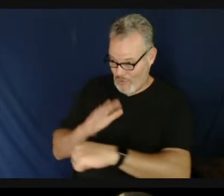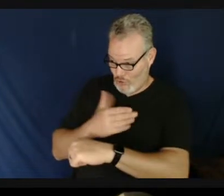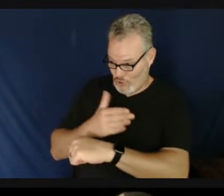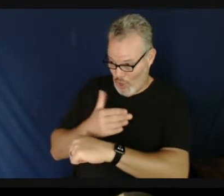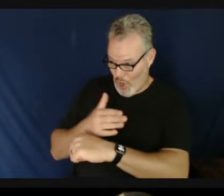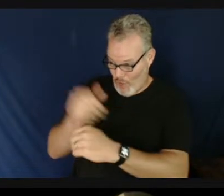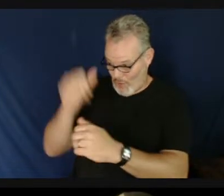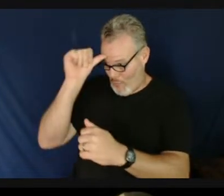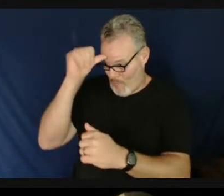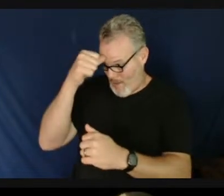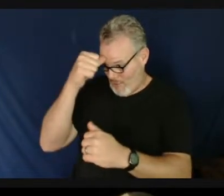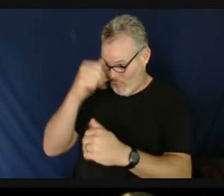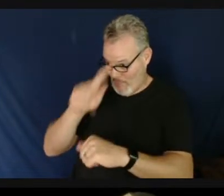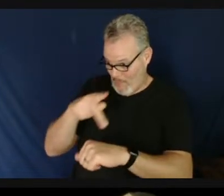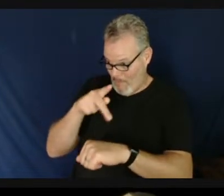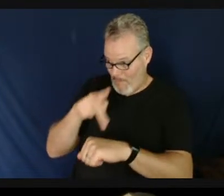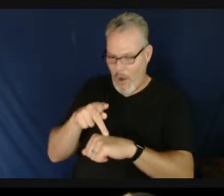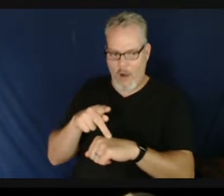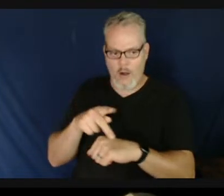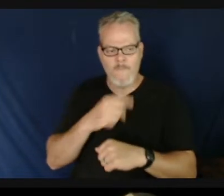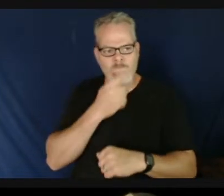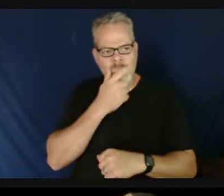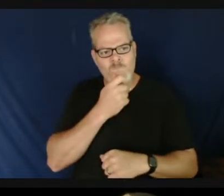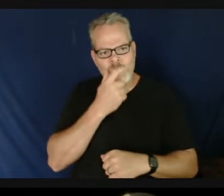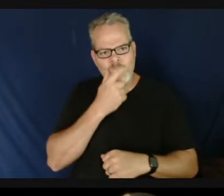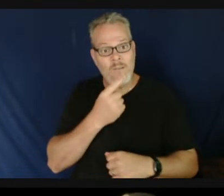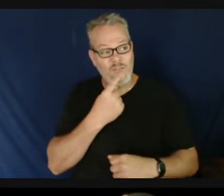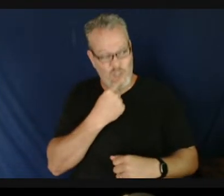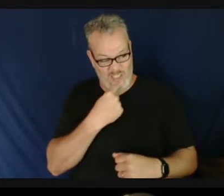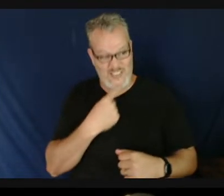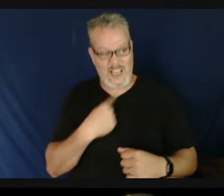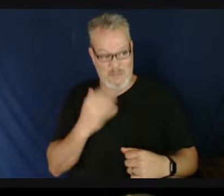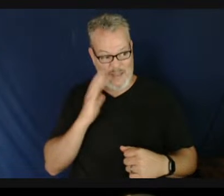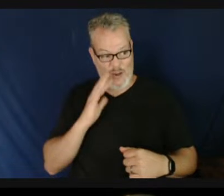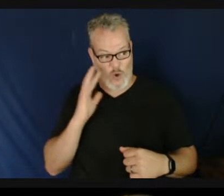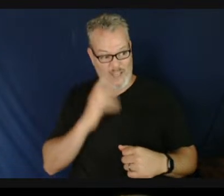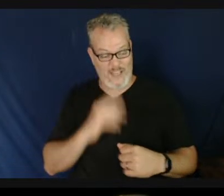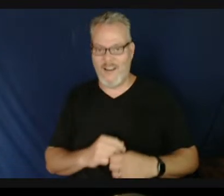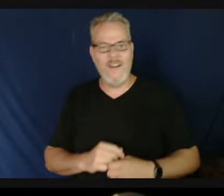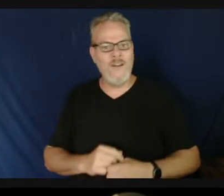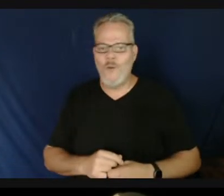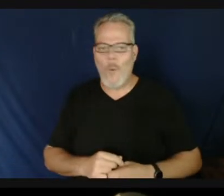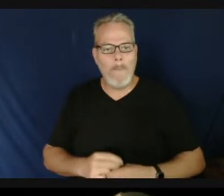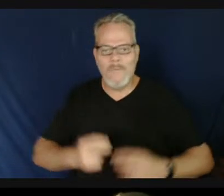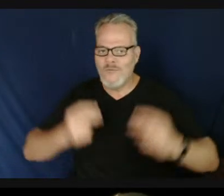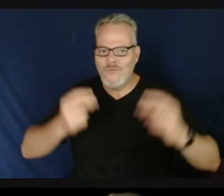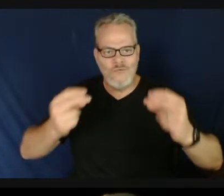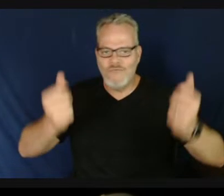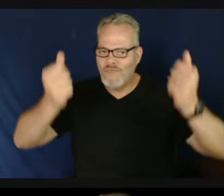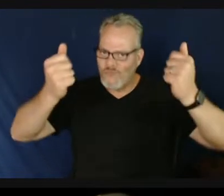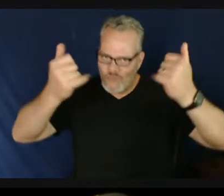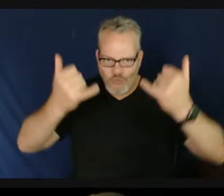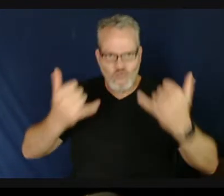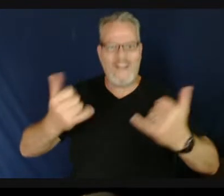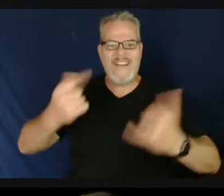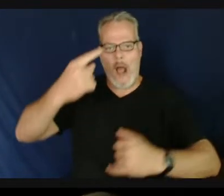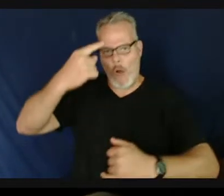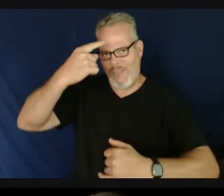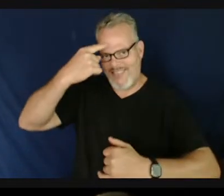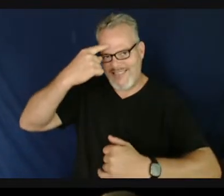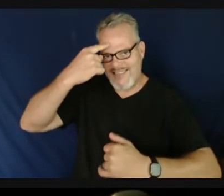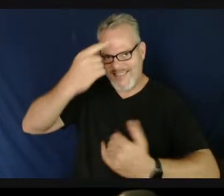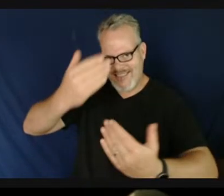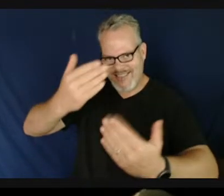park? You would have had to told me this beforehand. Nope. You know me. I come in. You have come to in think cold about on this type of